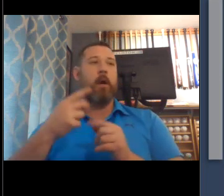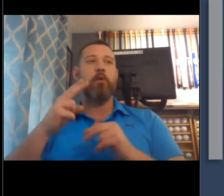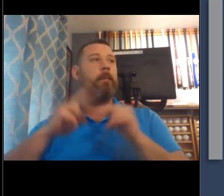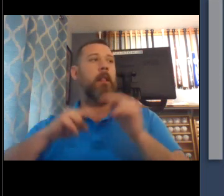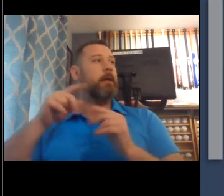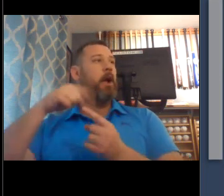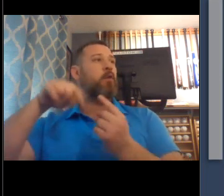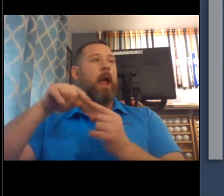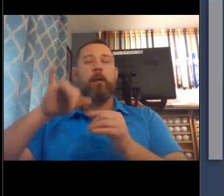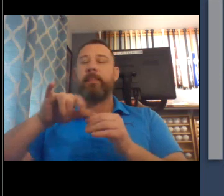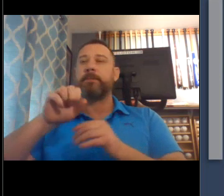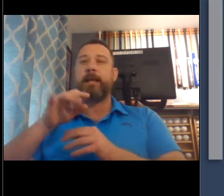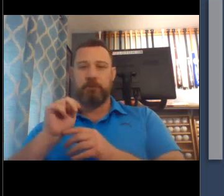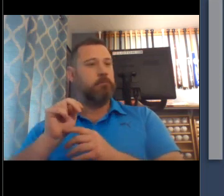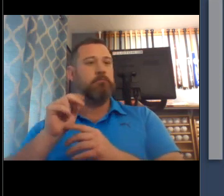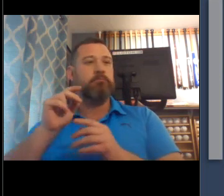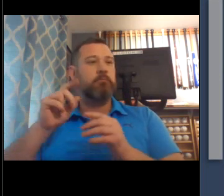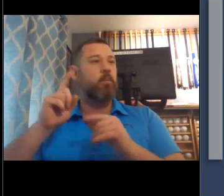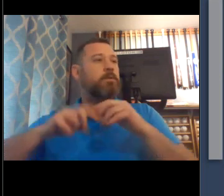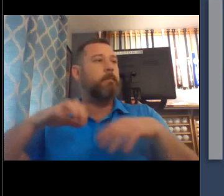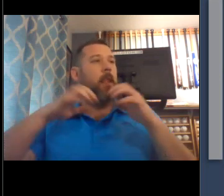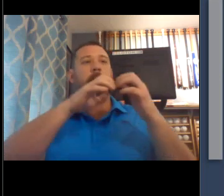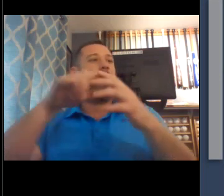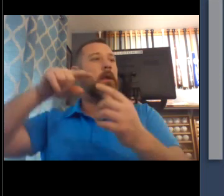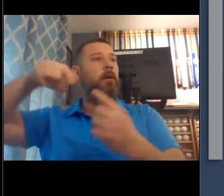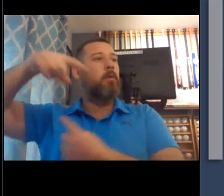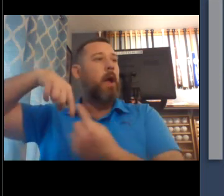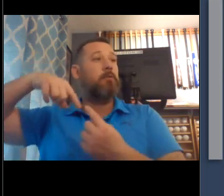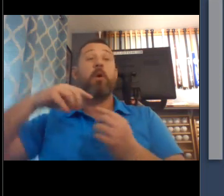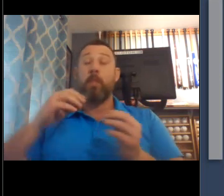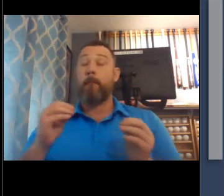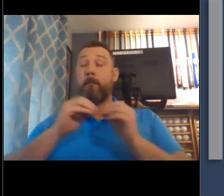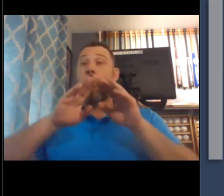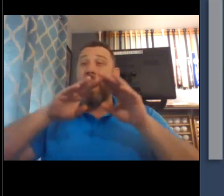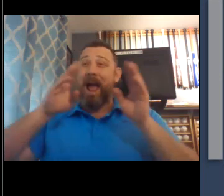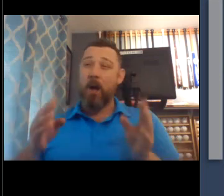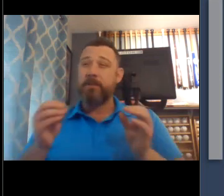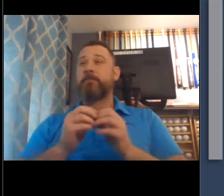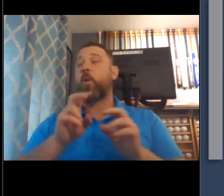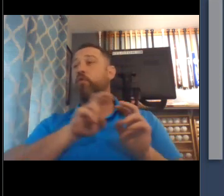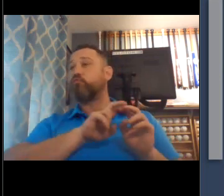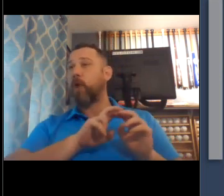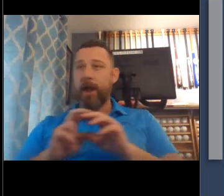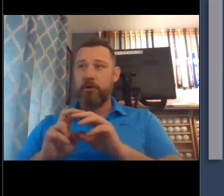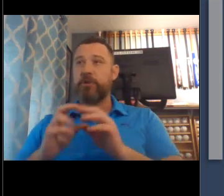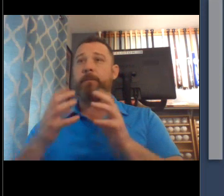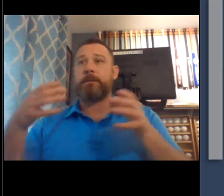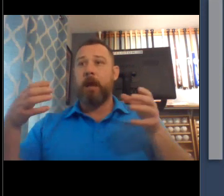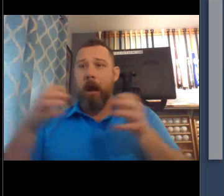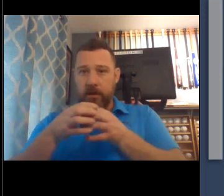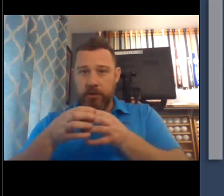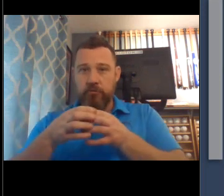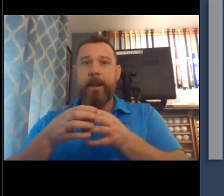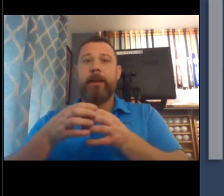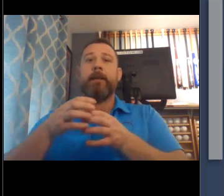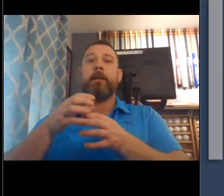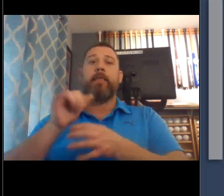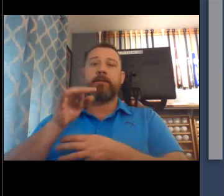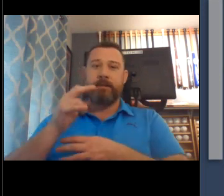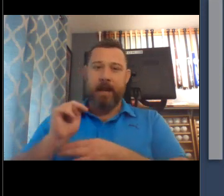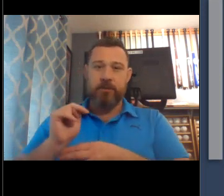Yeah. And obviously, from our perspective, the more housing that's around, there's more ridership concentrated at the station, and also